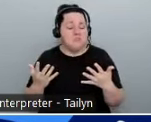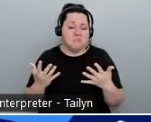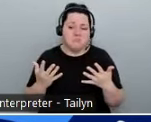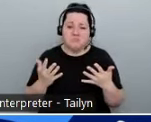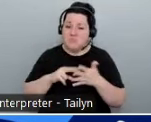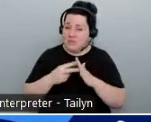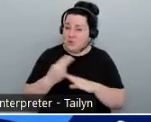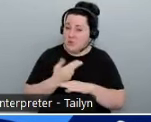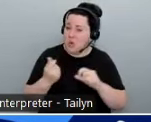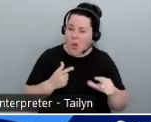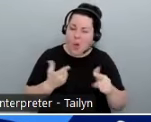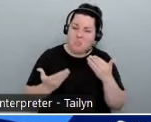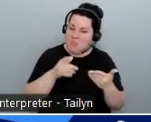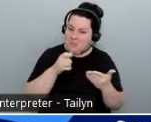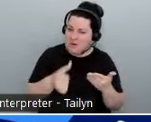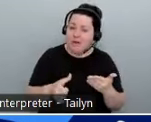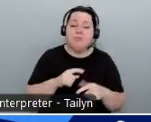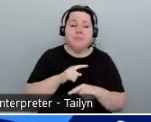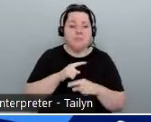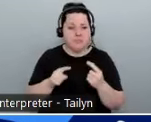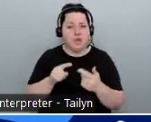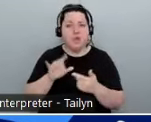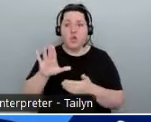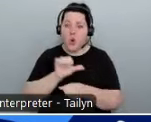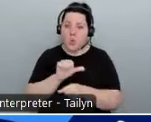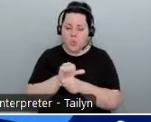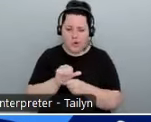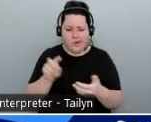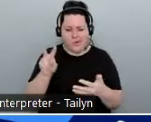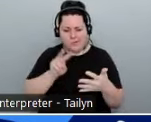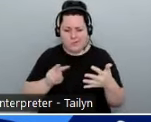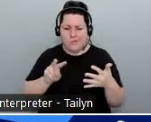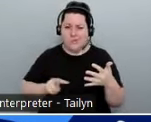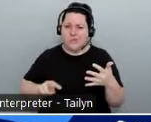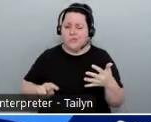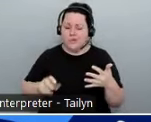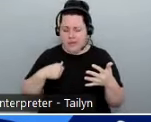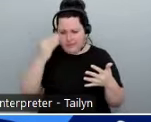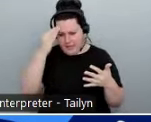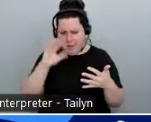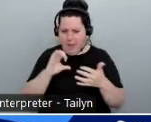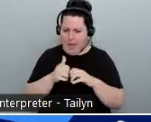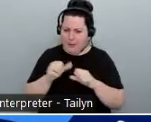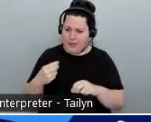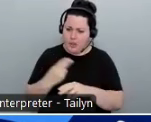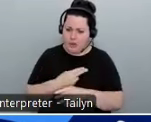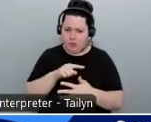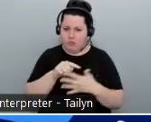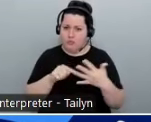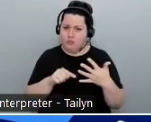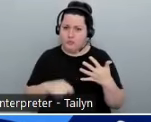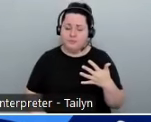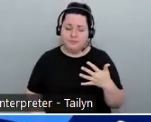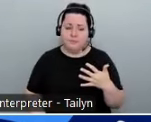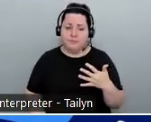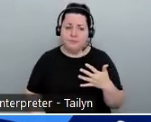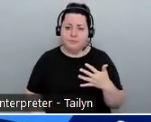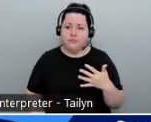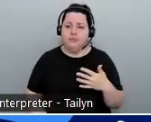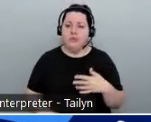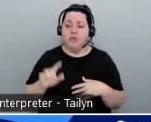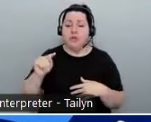of these, but as you look at your body of work, there are different ways to think about how you can use it. Your thesis is